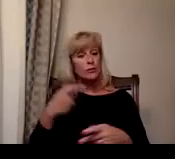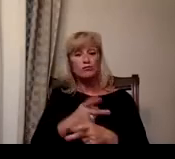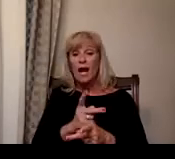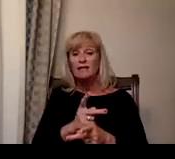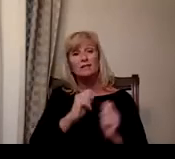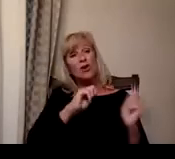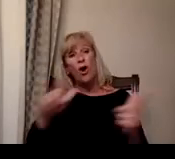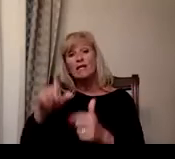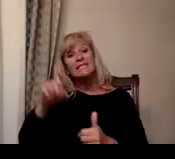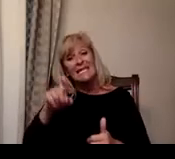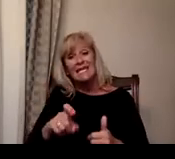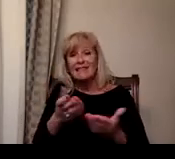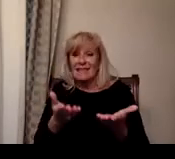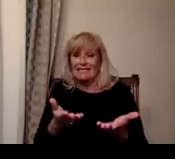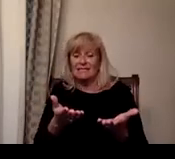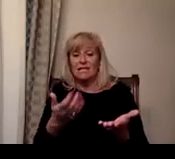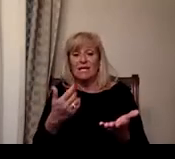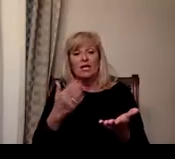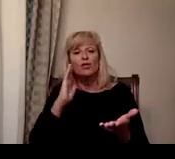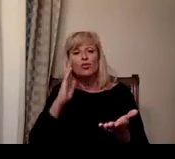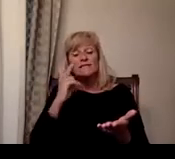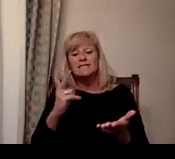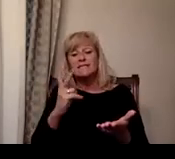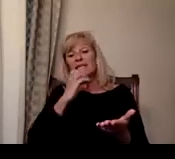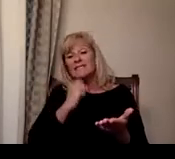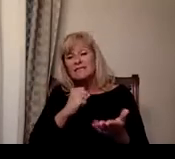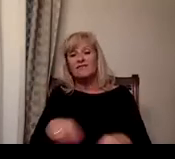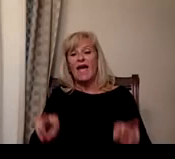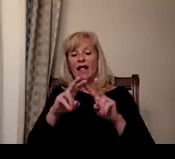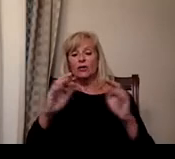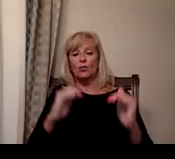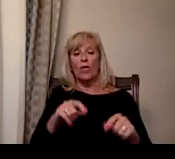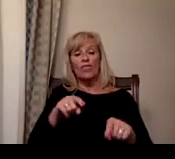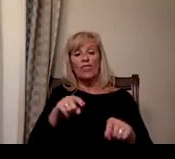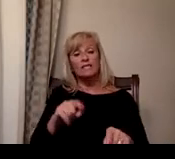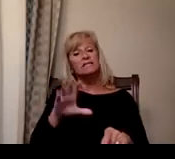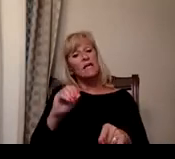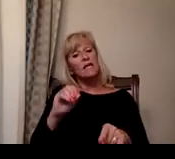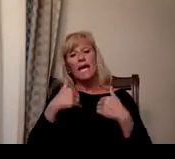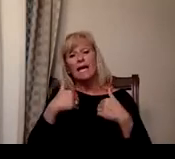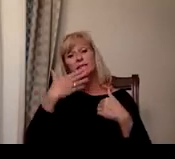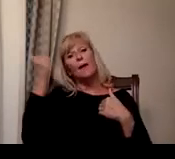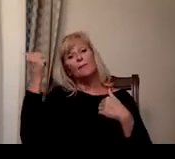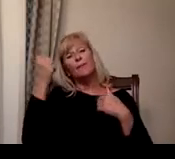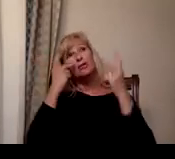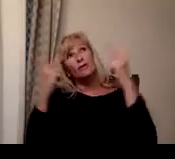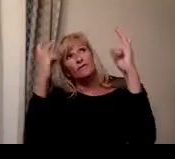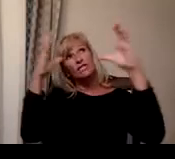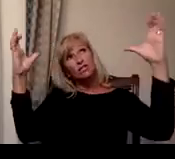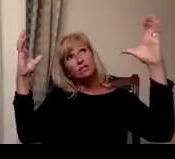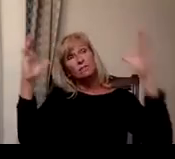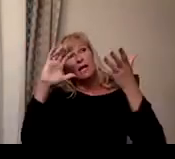these products and that we are going to find value in all of them. That this company certainly has a better vision and to become part of something